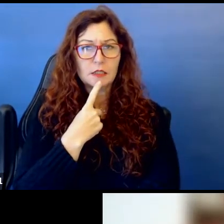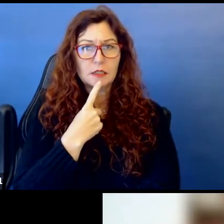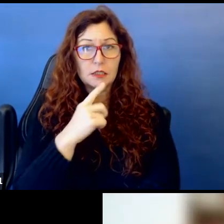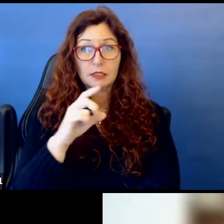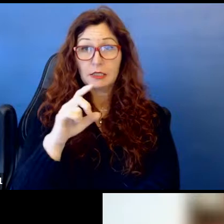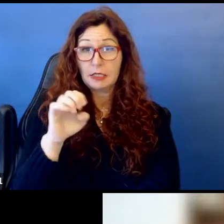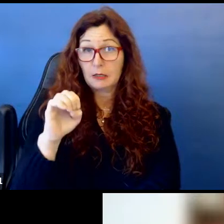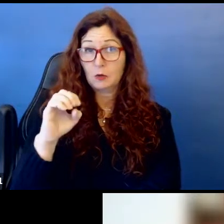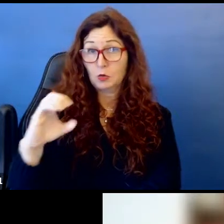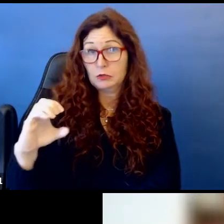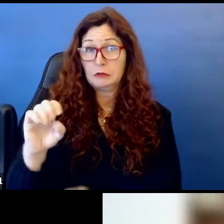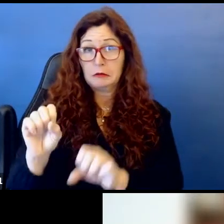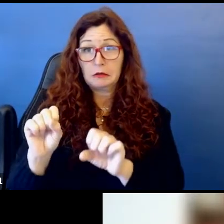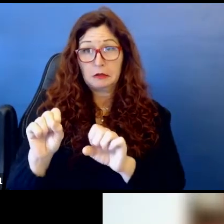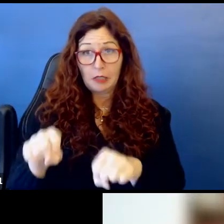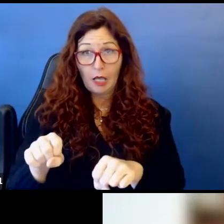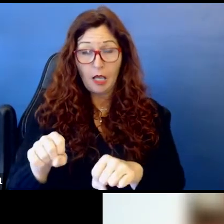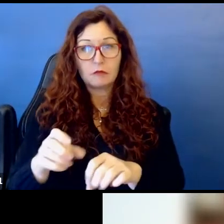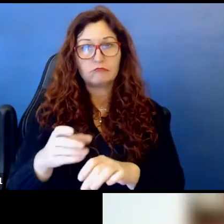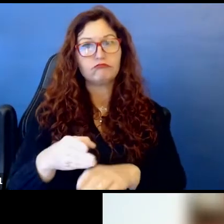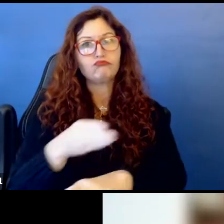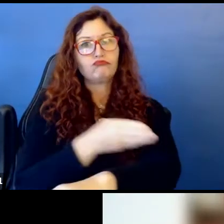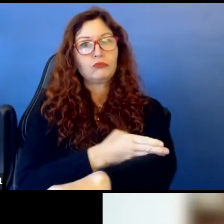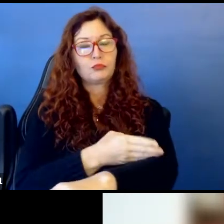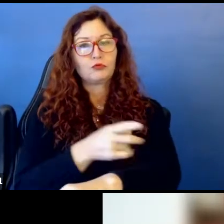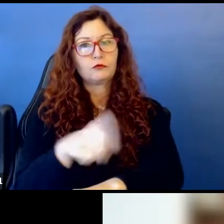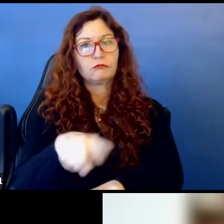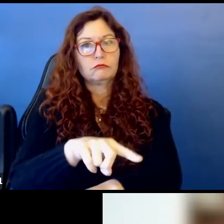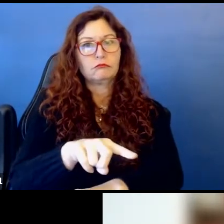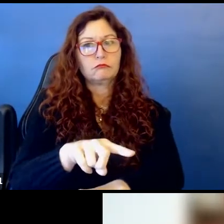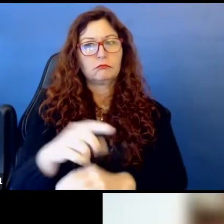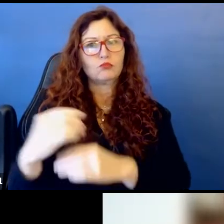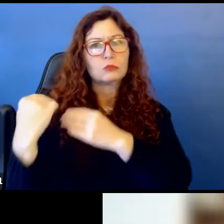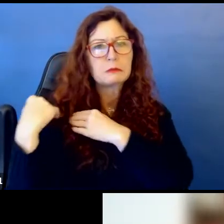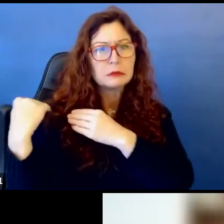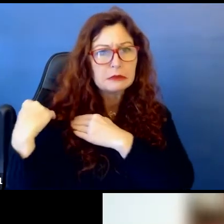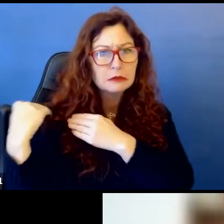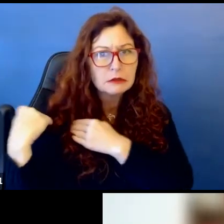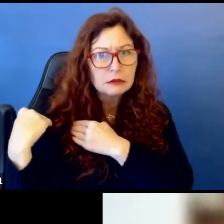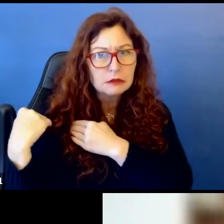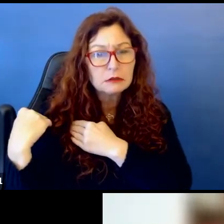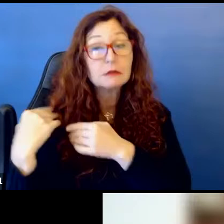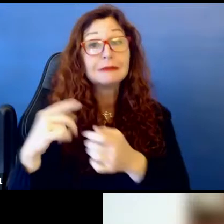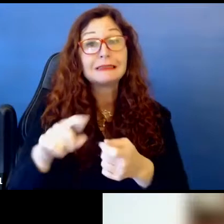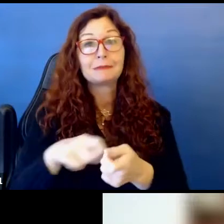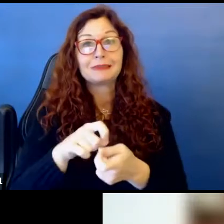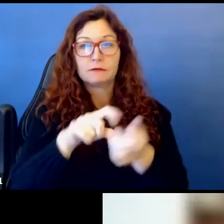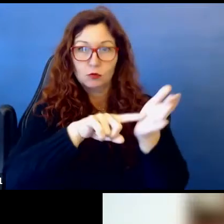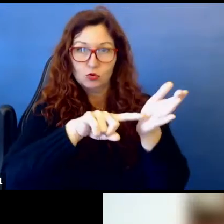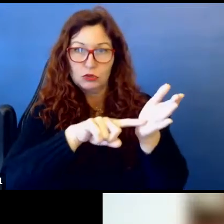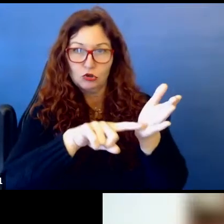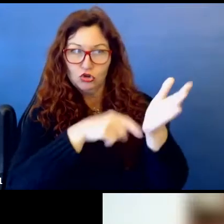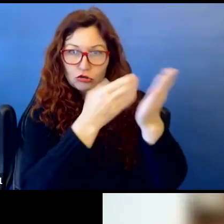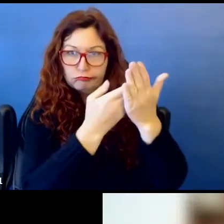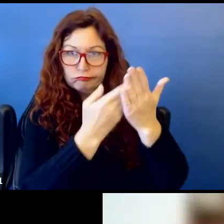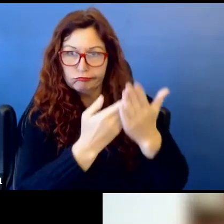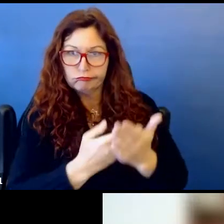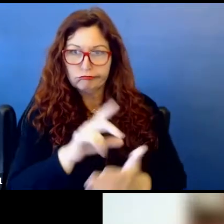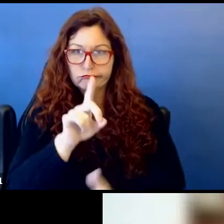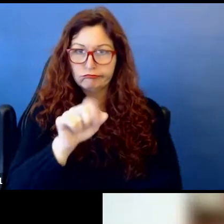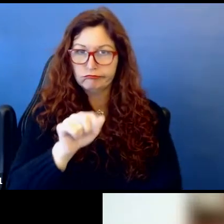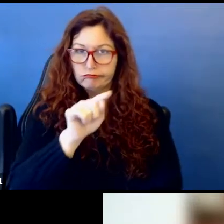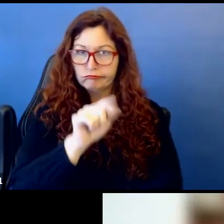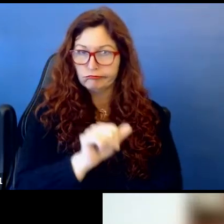increase public accountability particularly with respect to the disclosure of data there certainly has been